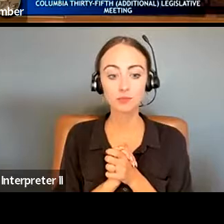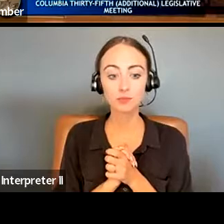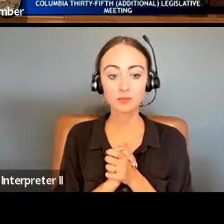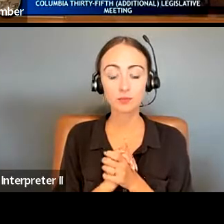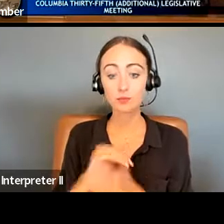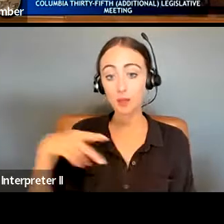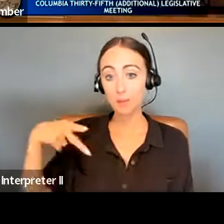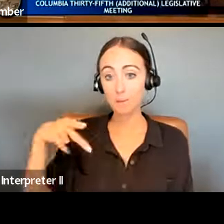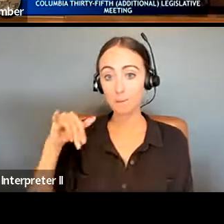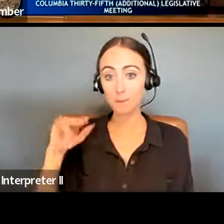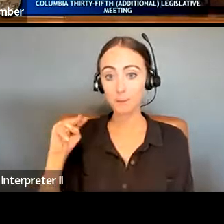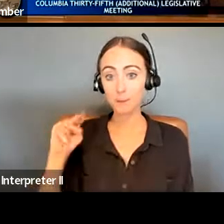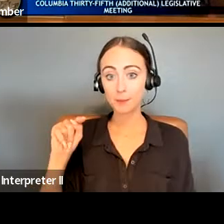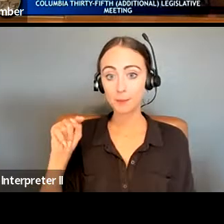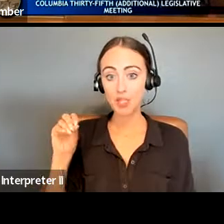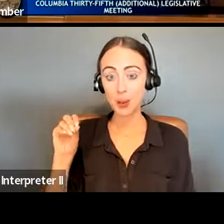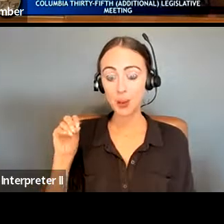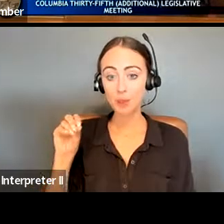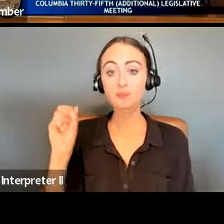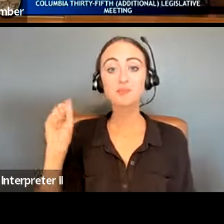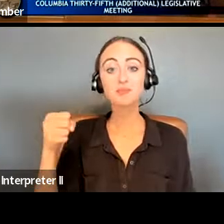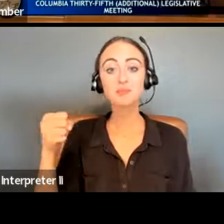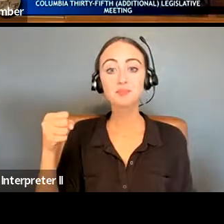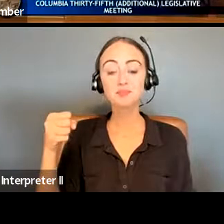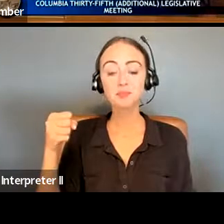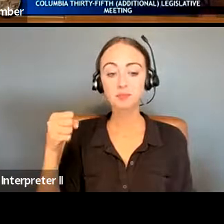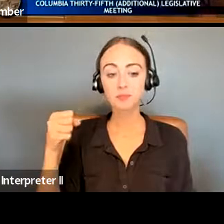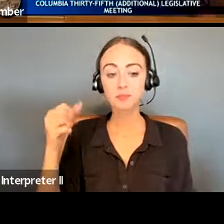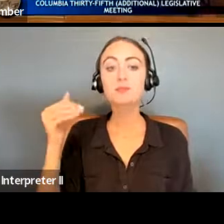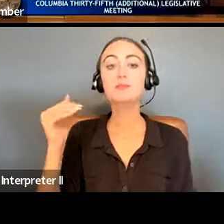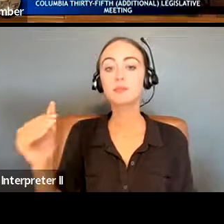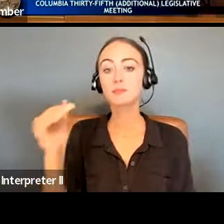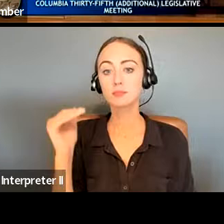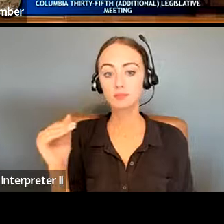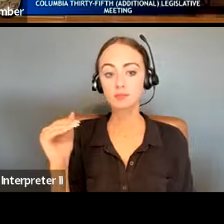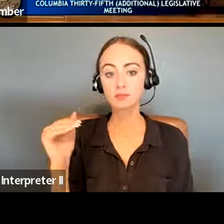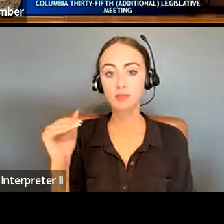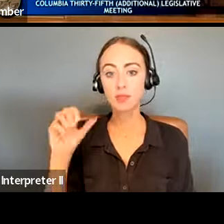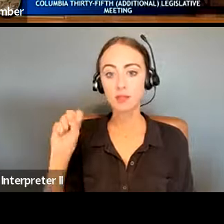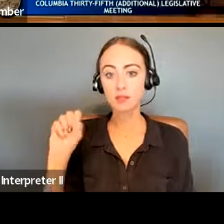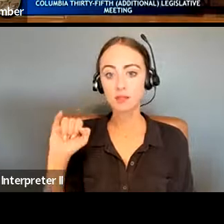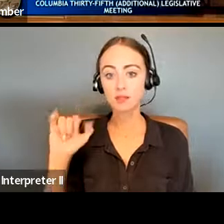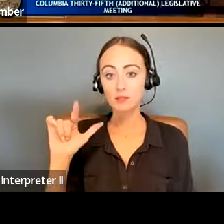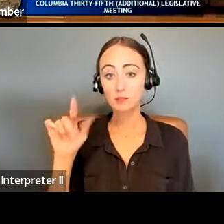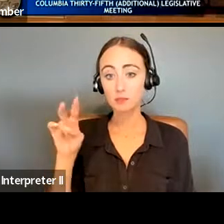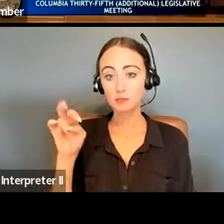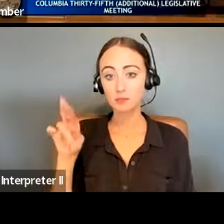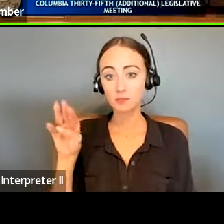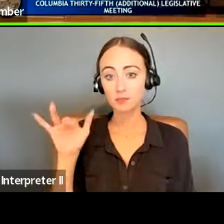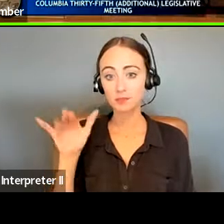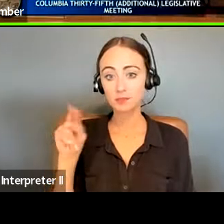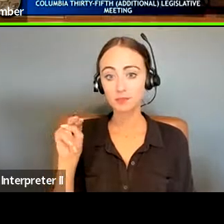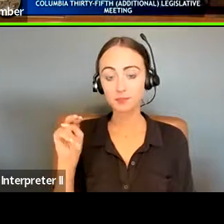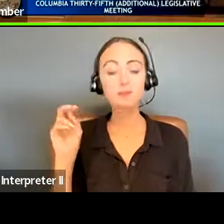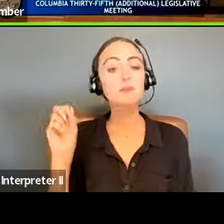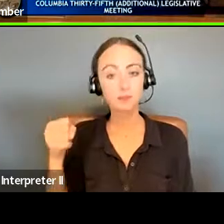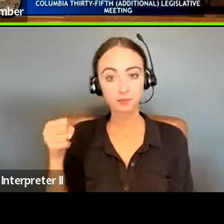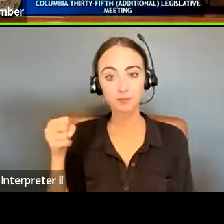Councilmember Pinto. Yes. Councilmember Pinto votes yes. Councilmember Silverman